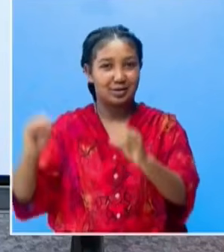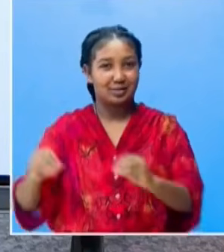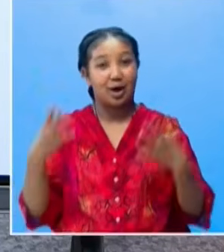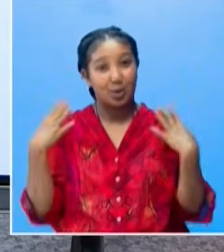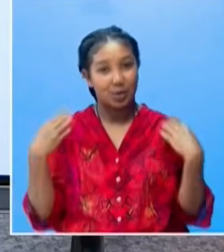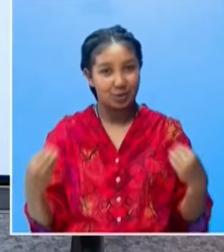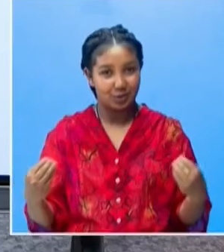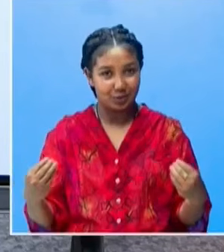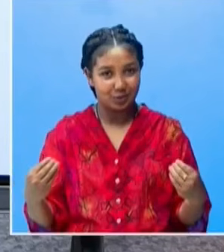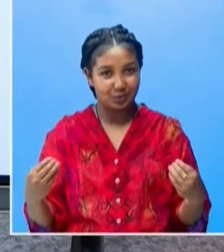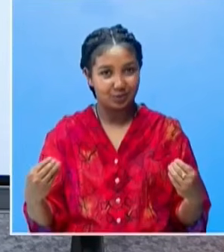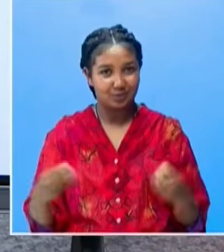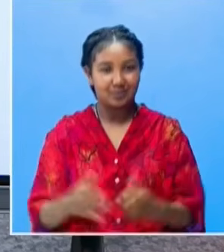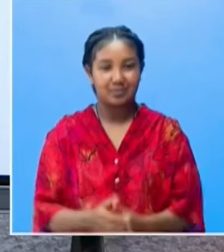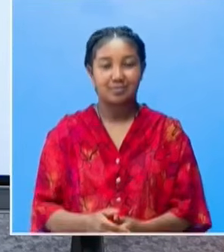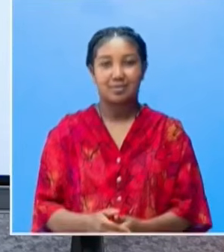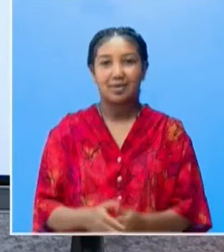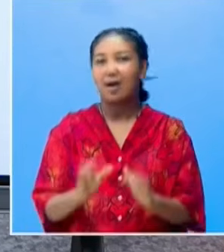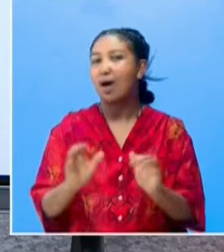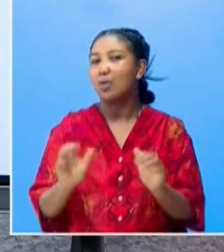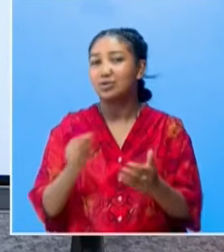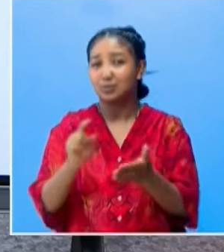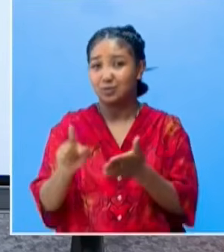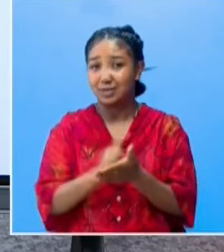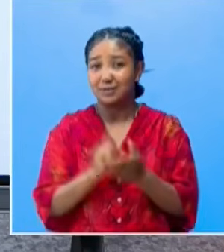been? How was your week?